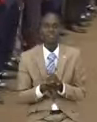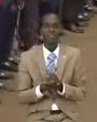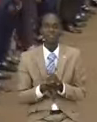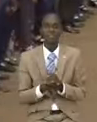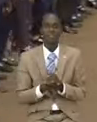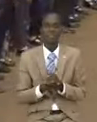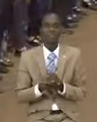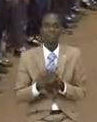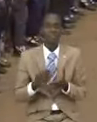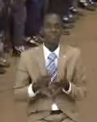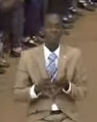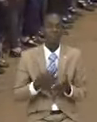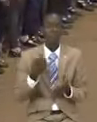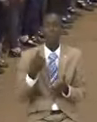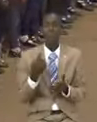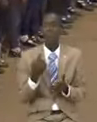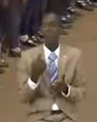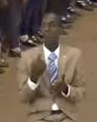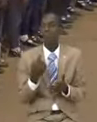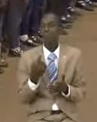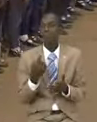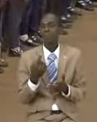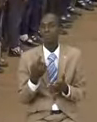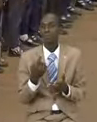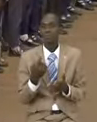What should we do for our Father in the Lord?